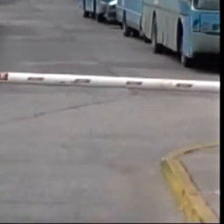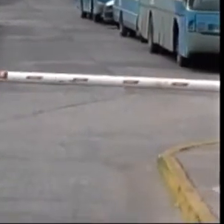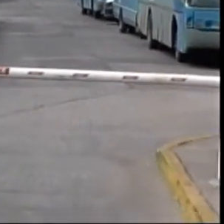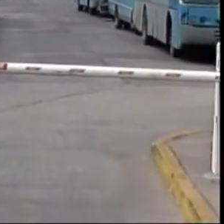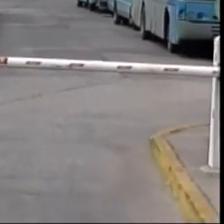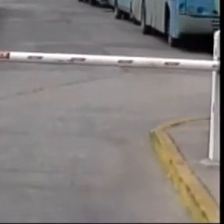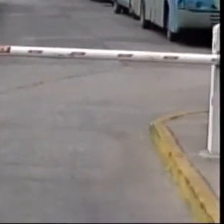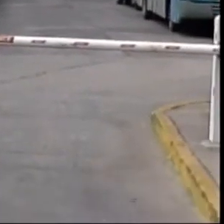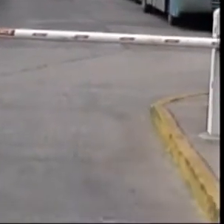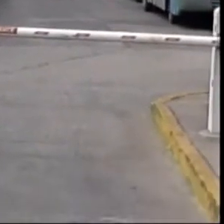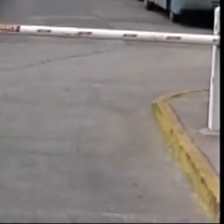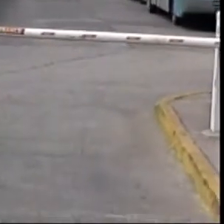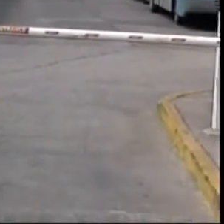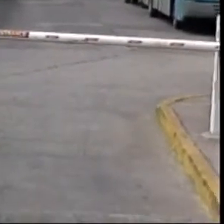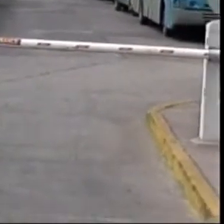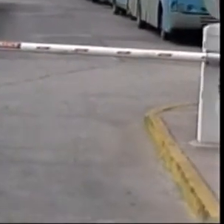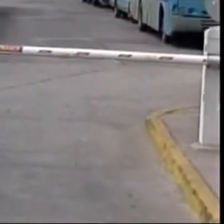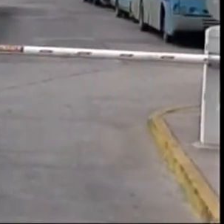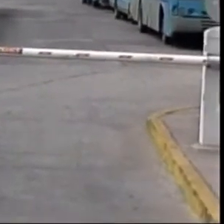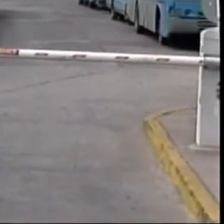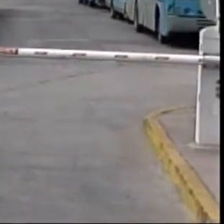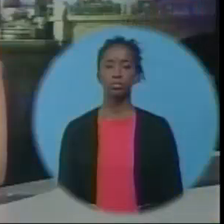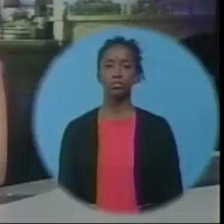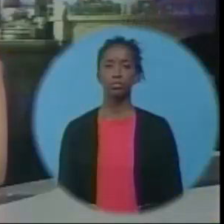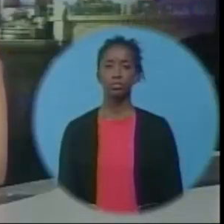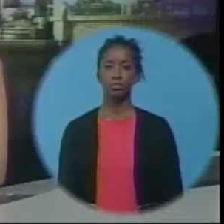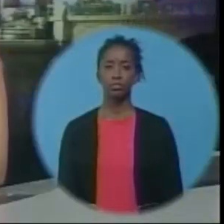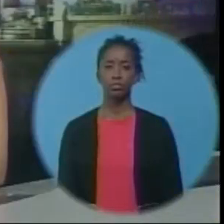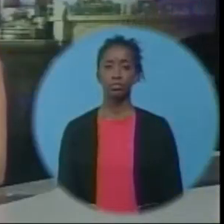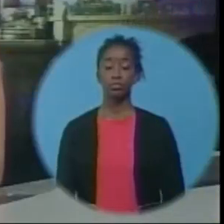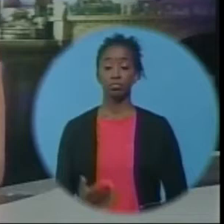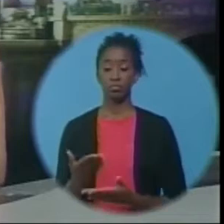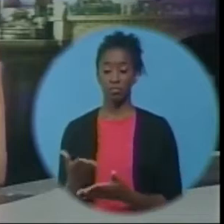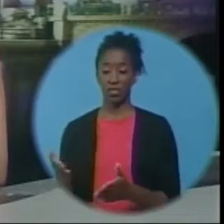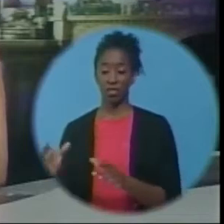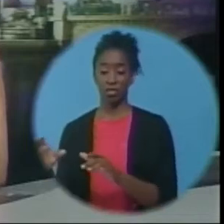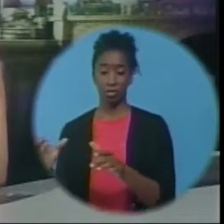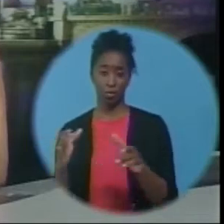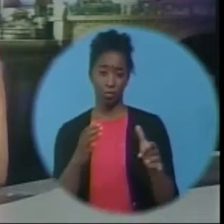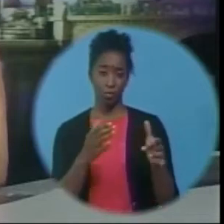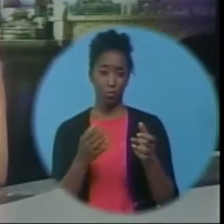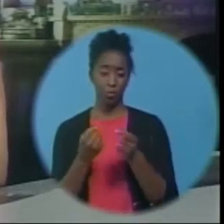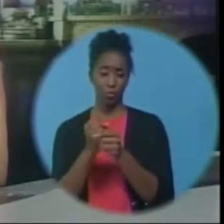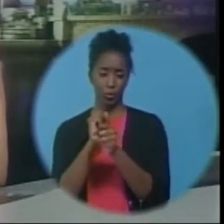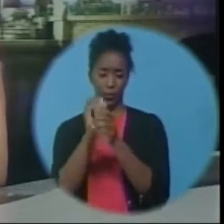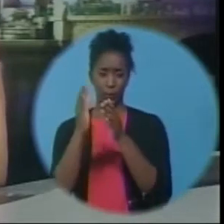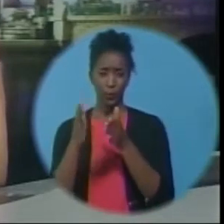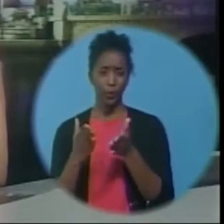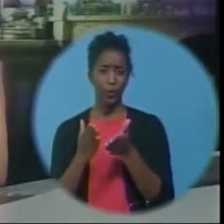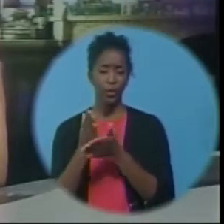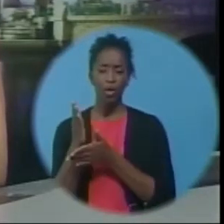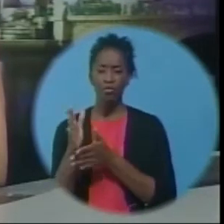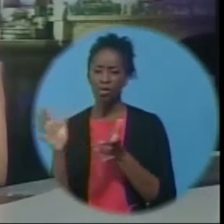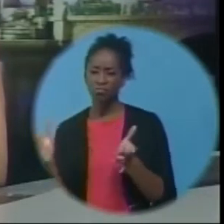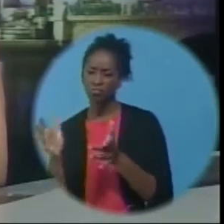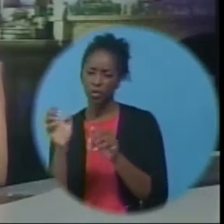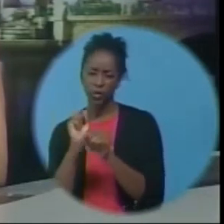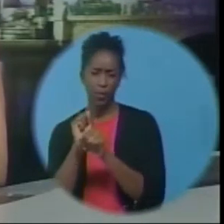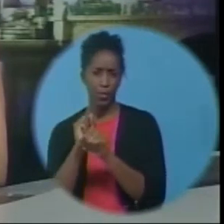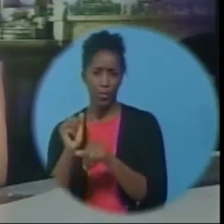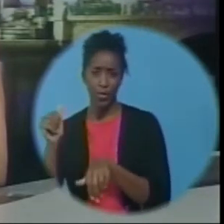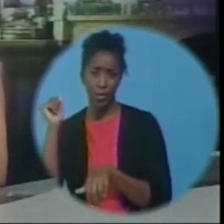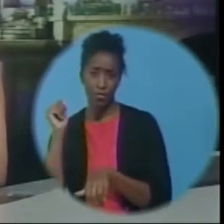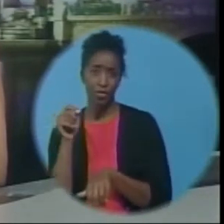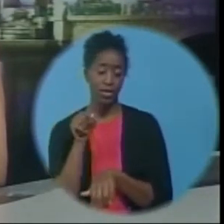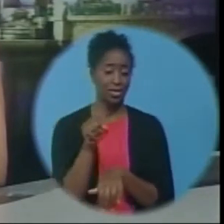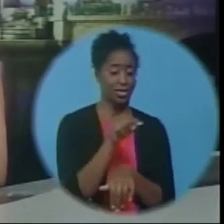unknown. Rianne Phillips, CBC News. And as the country's trade unions ramped up their industrial action, officials from the